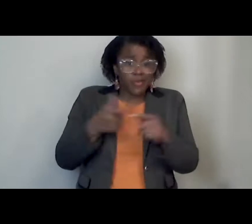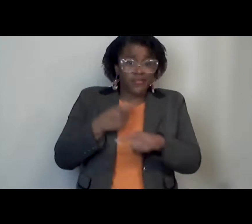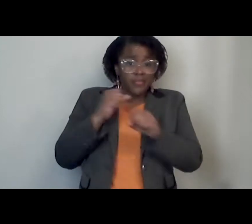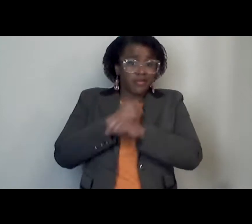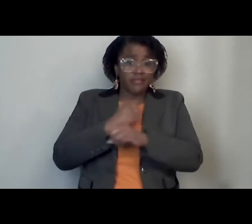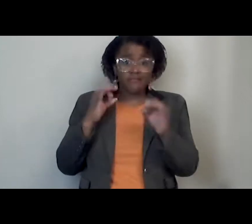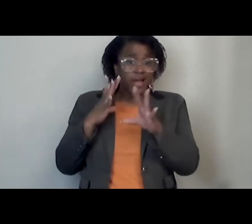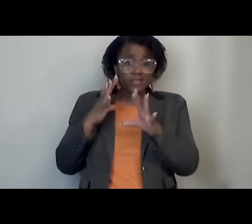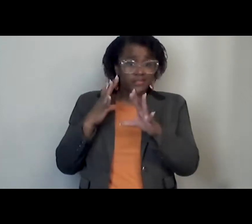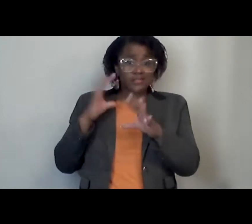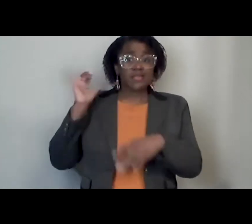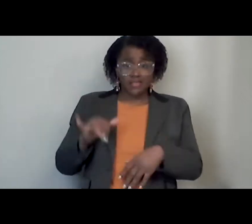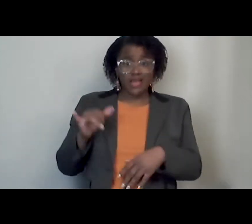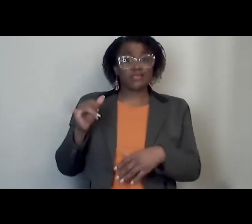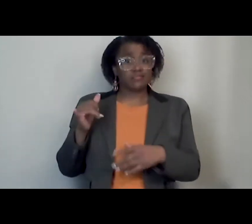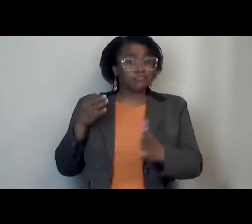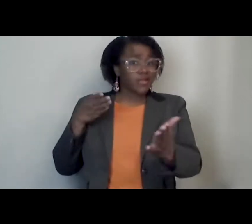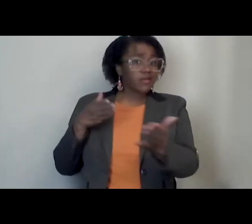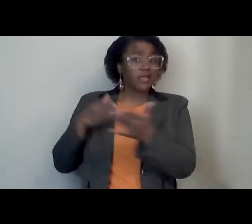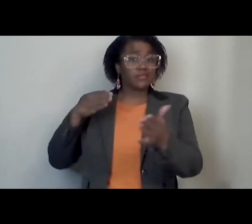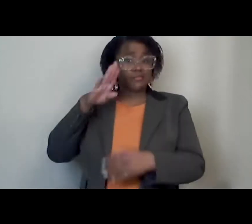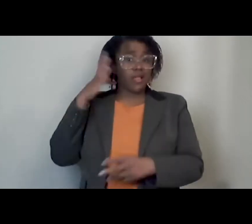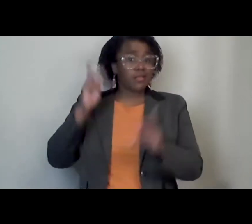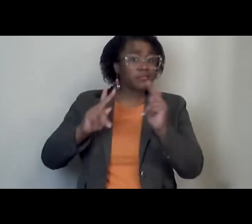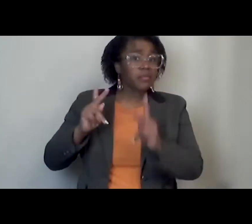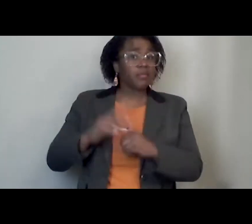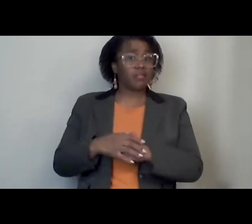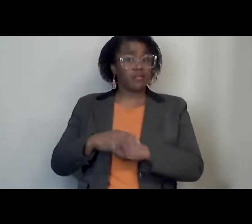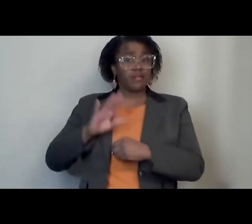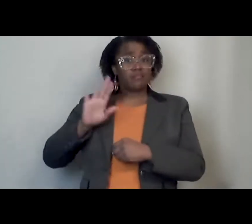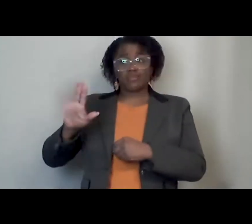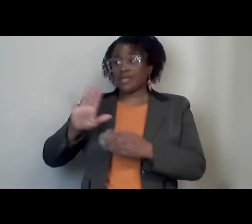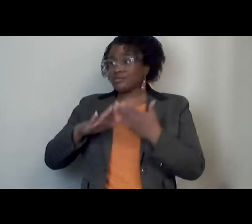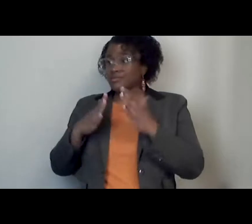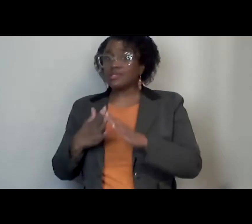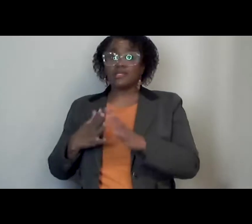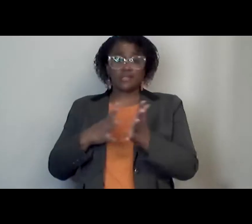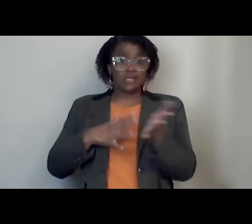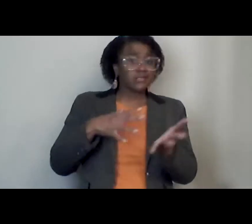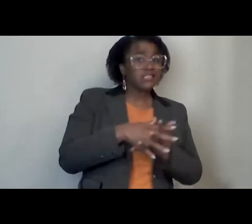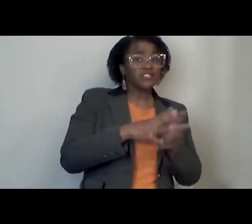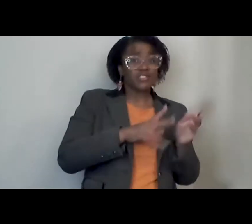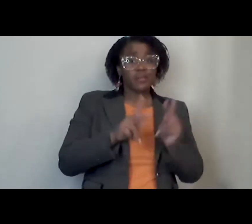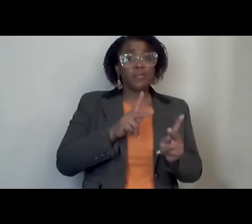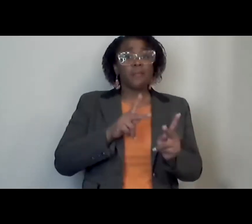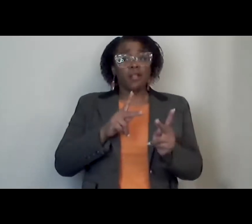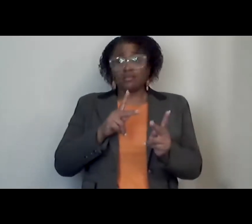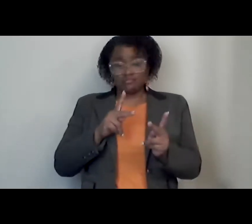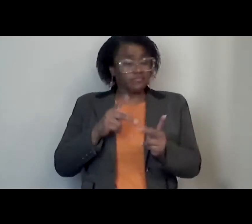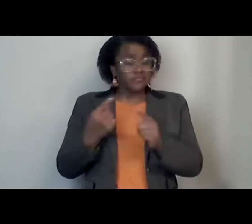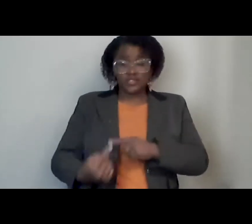that is waged against Black people in their cities, Indigenous people waging